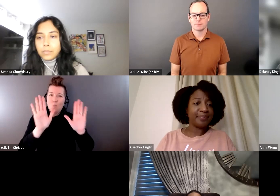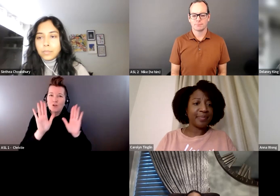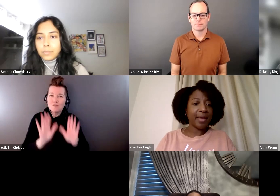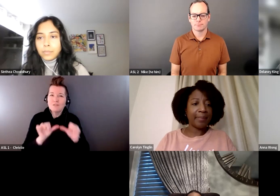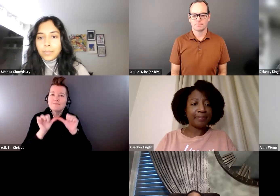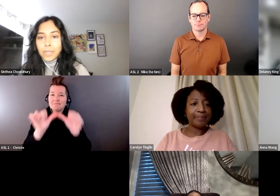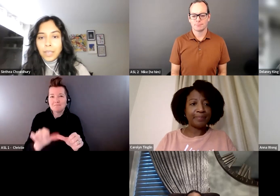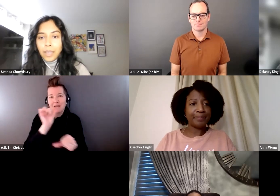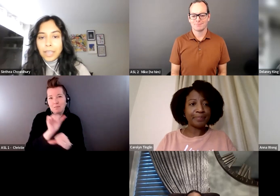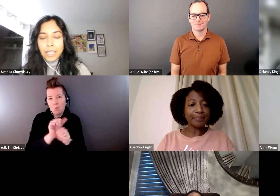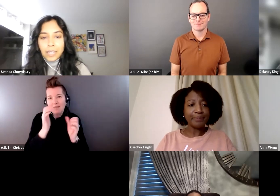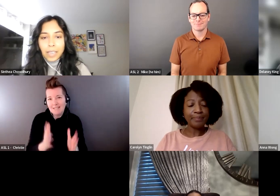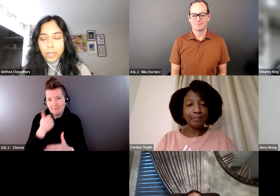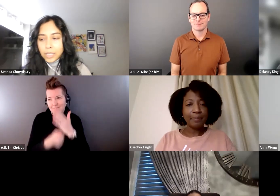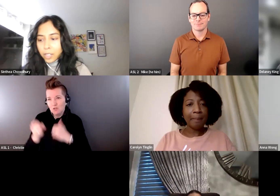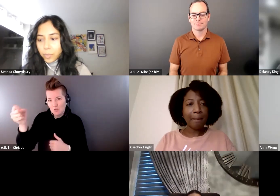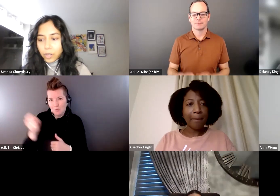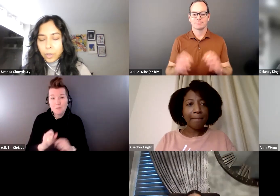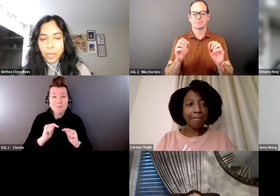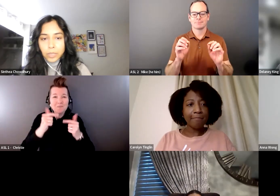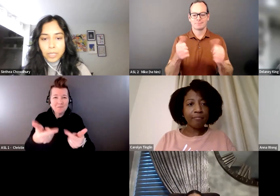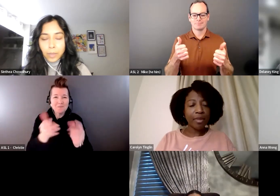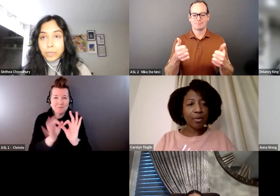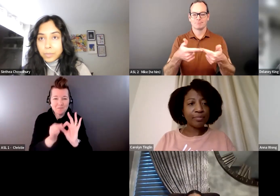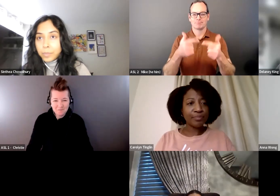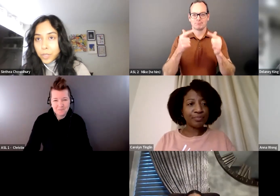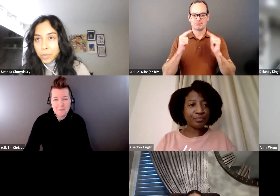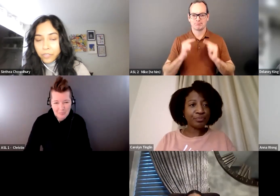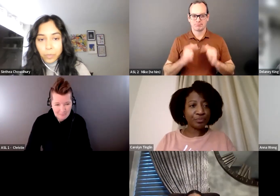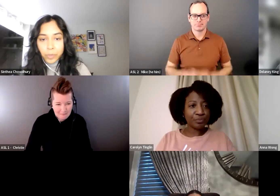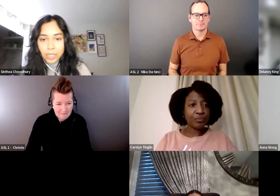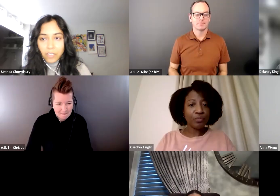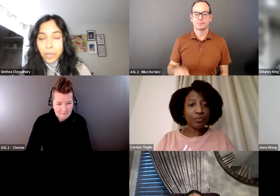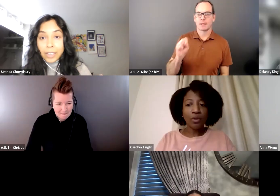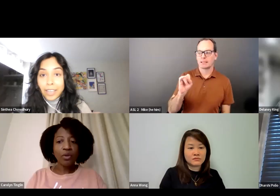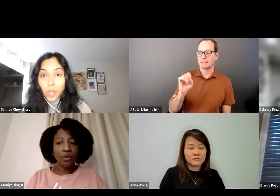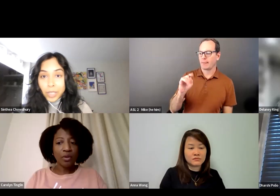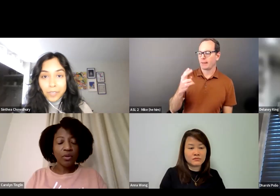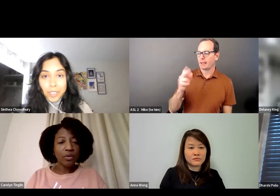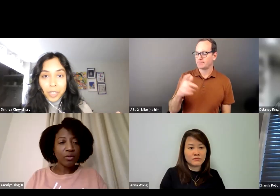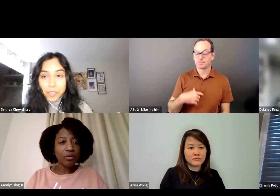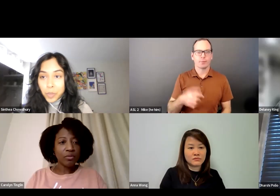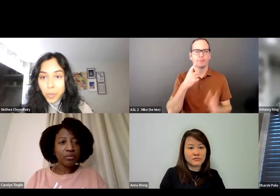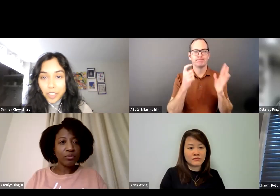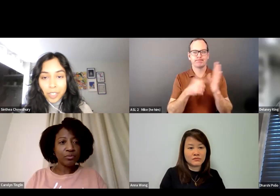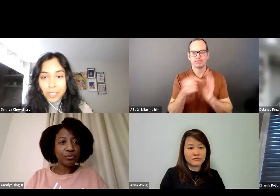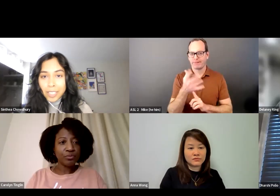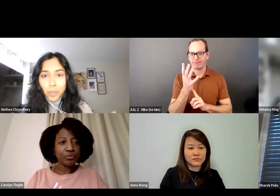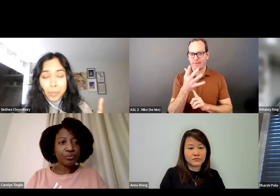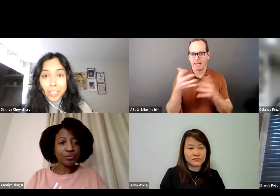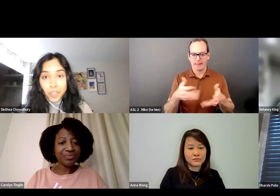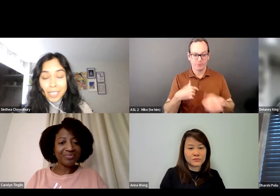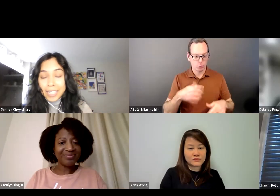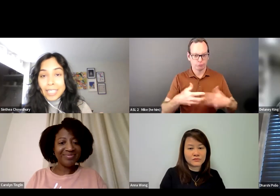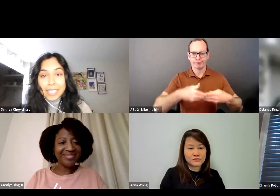employees? Yeah. And I wanted to talk more about, I'm noticing we have 5 more minutes left, but I know we have so many viewers watching here today